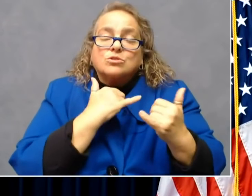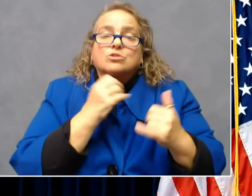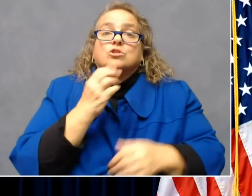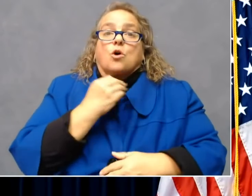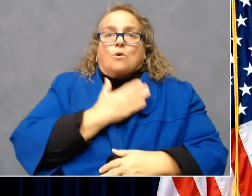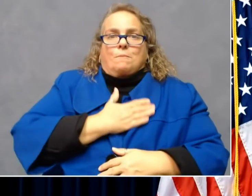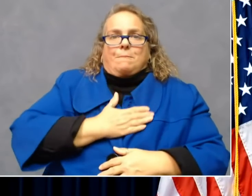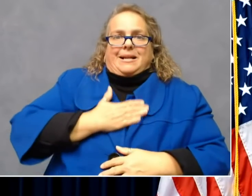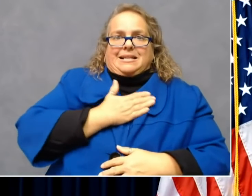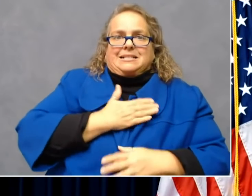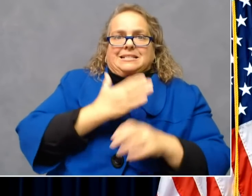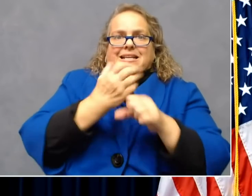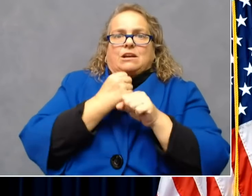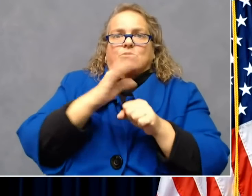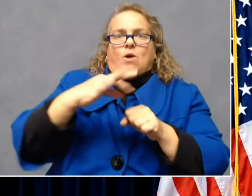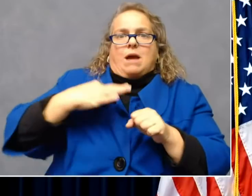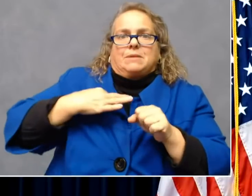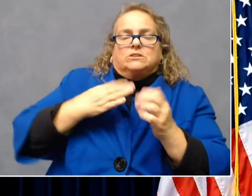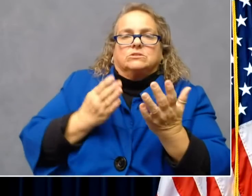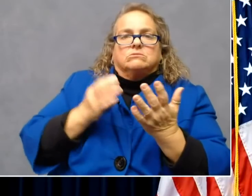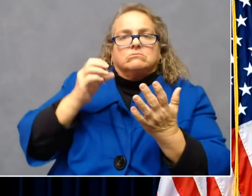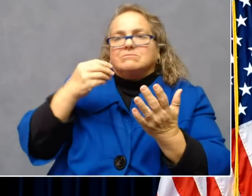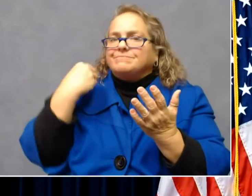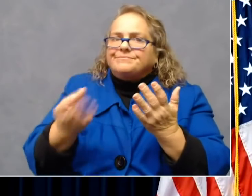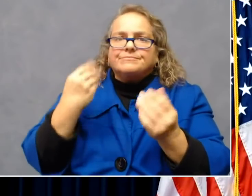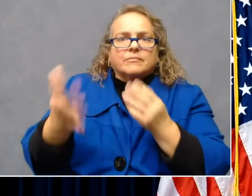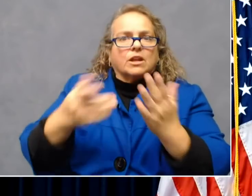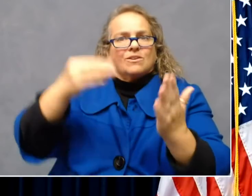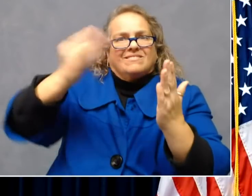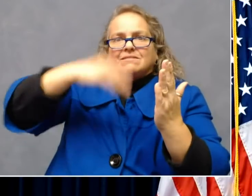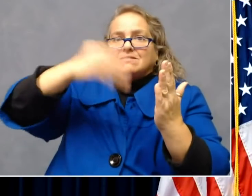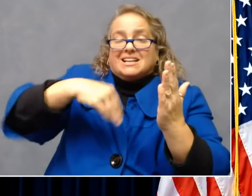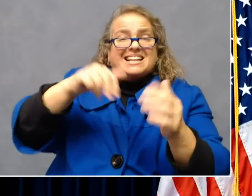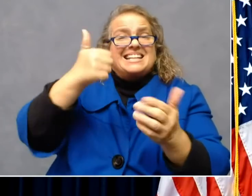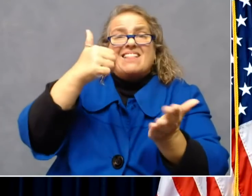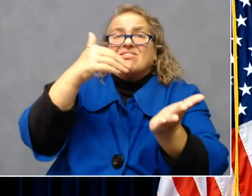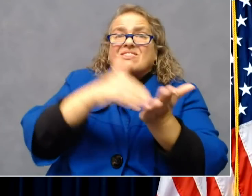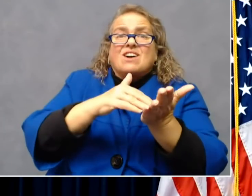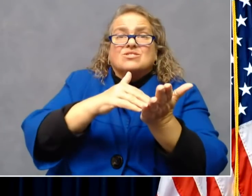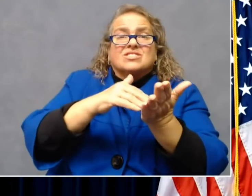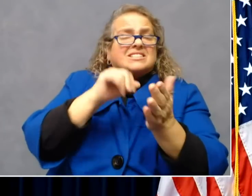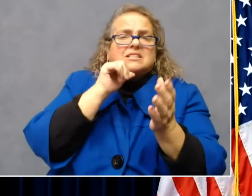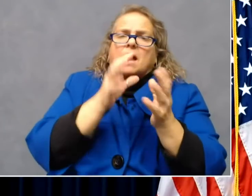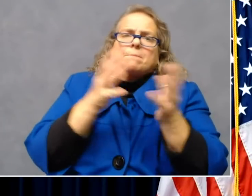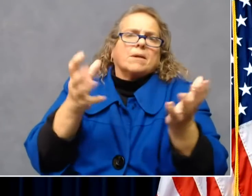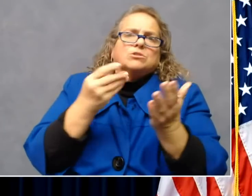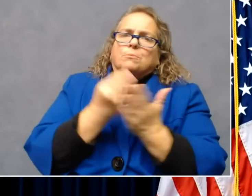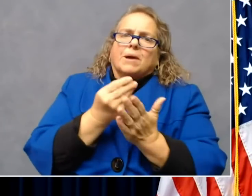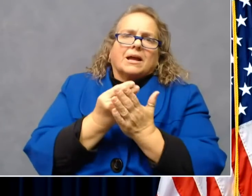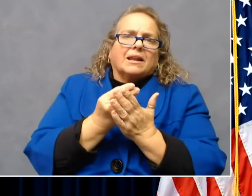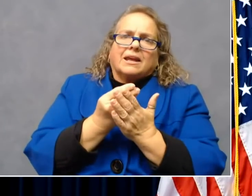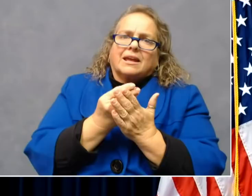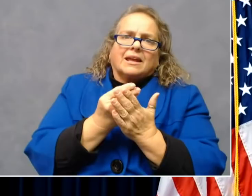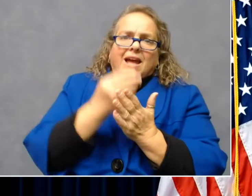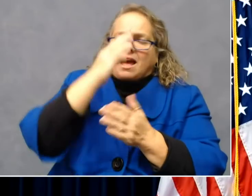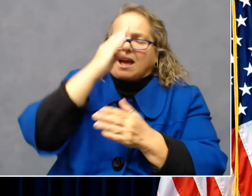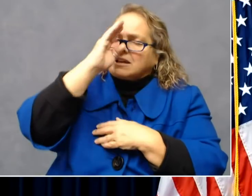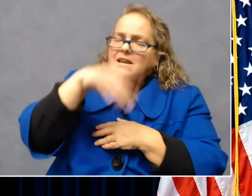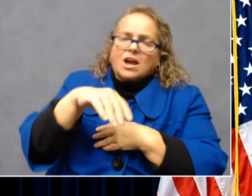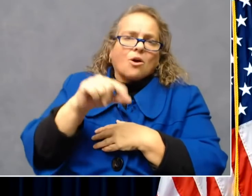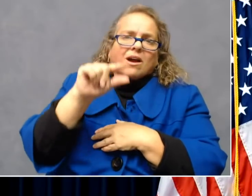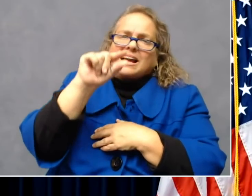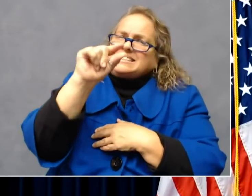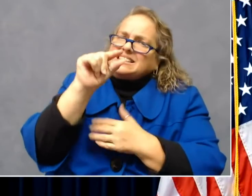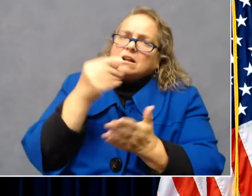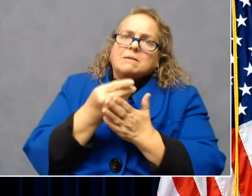applications in. I know that 10,000 isn't anywhere close to making you whole, but let's at least get these dollars out